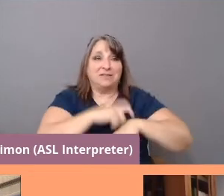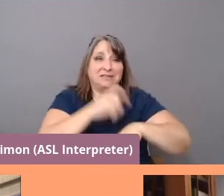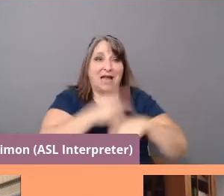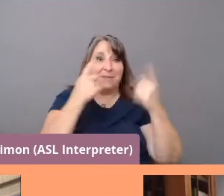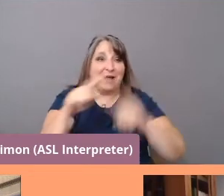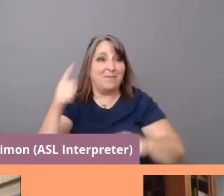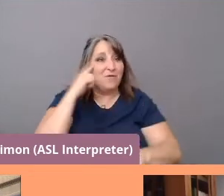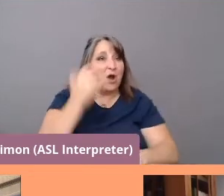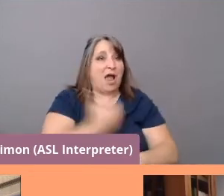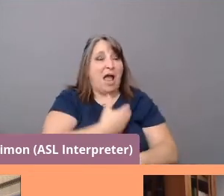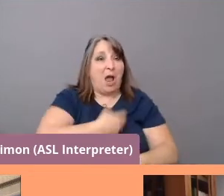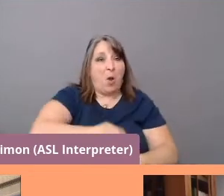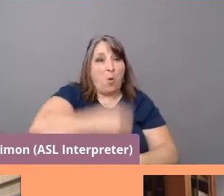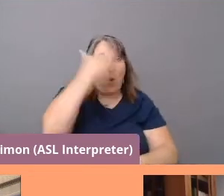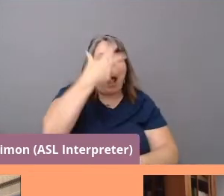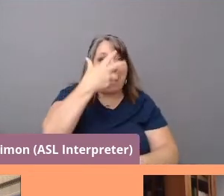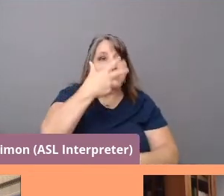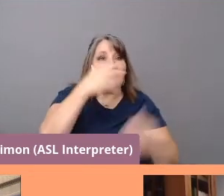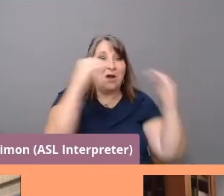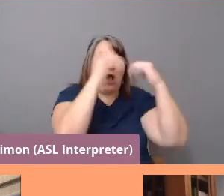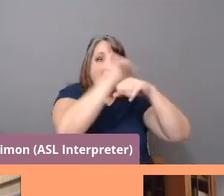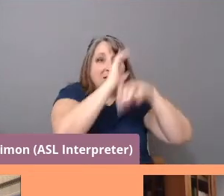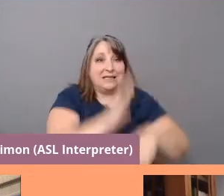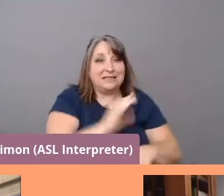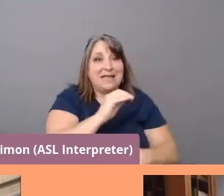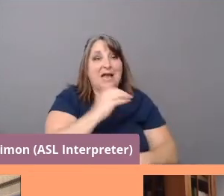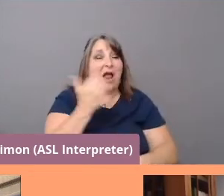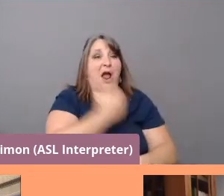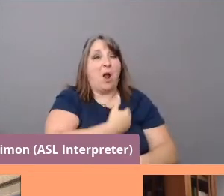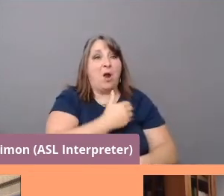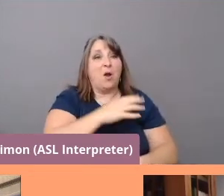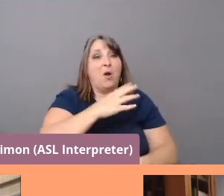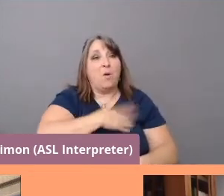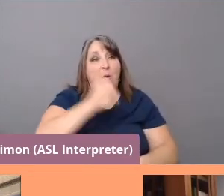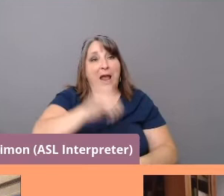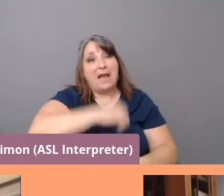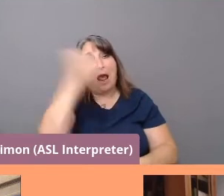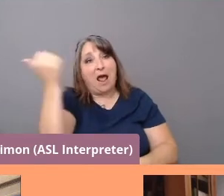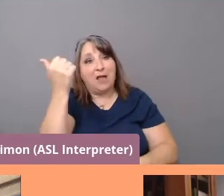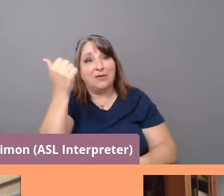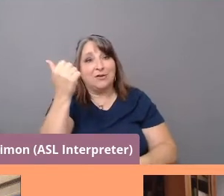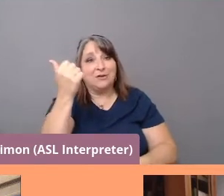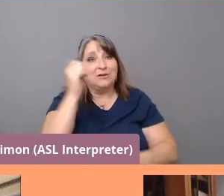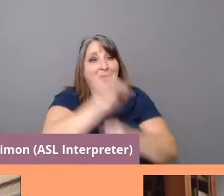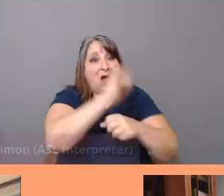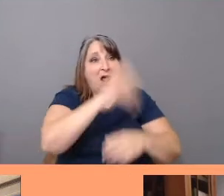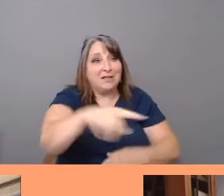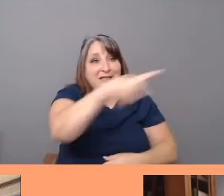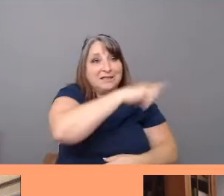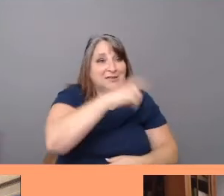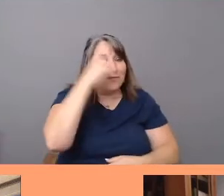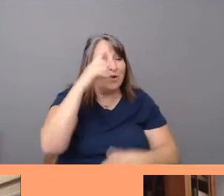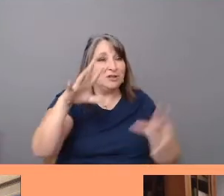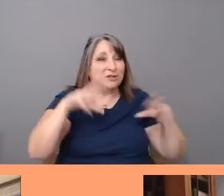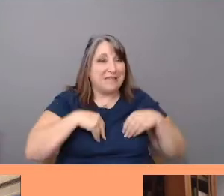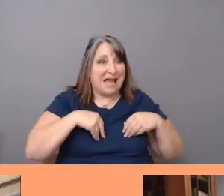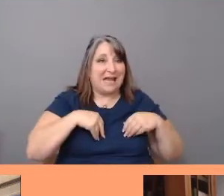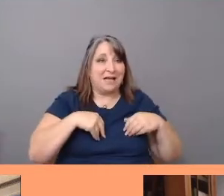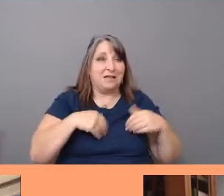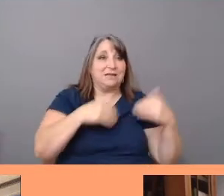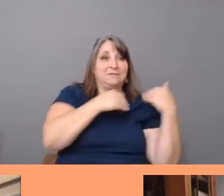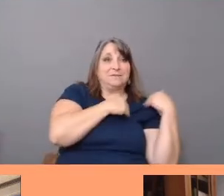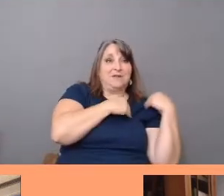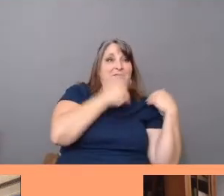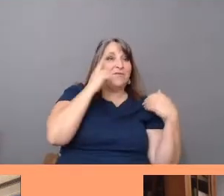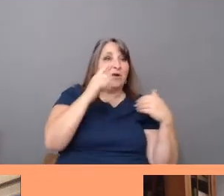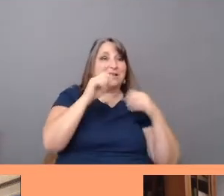colleagues and our white adjacent colleagues to take some responsibility for the systems and structures that they've built,